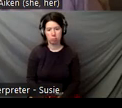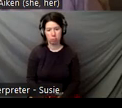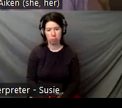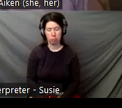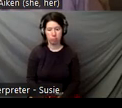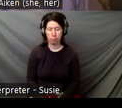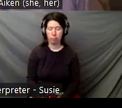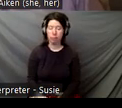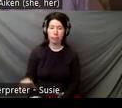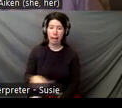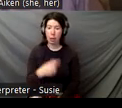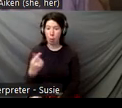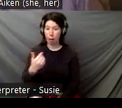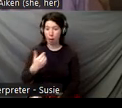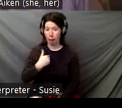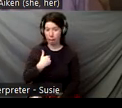Okay, does anybody have any